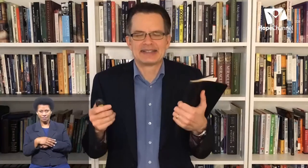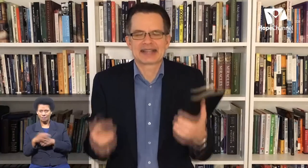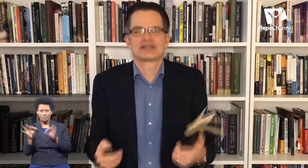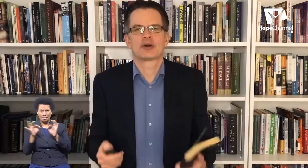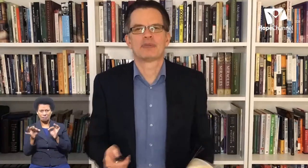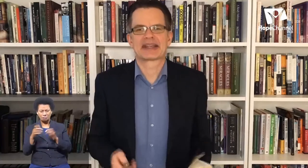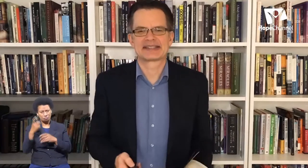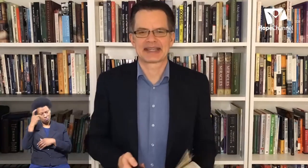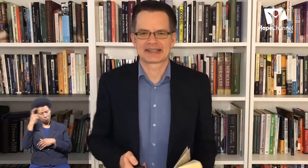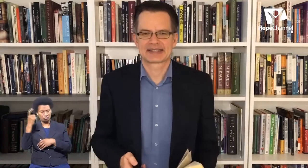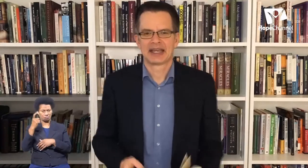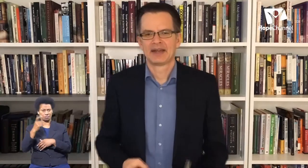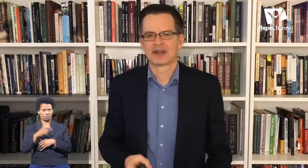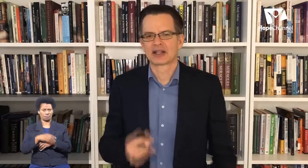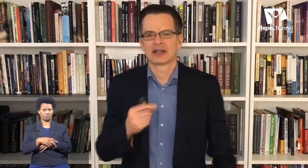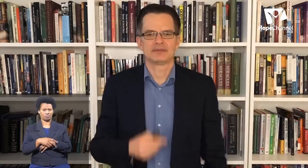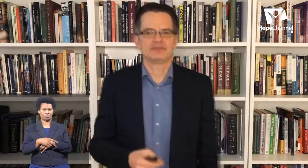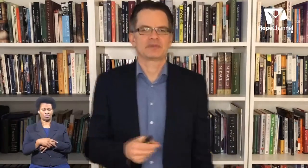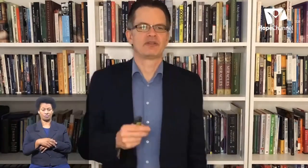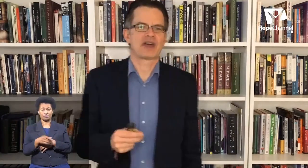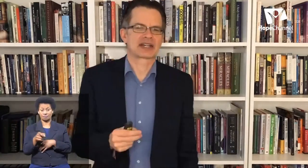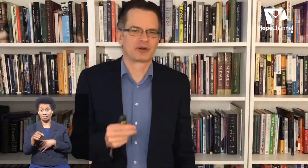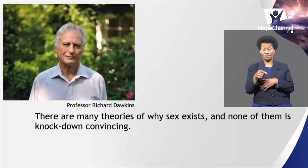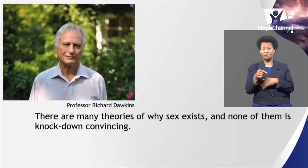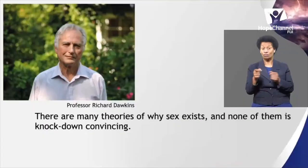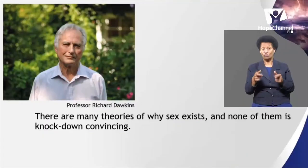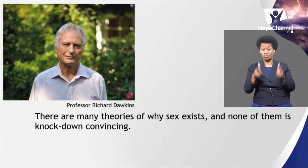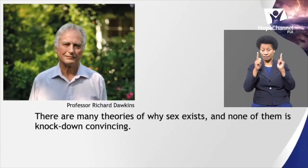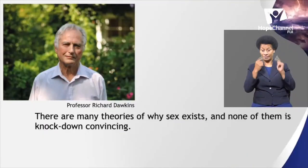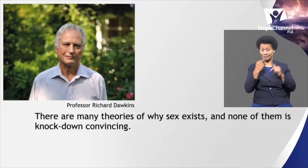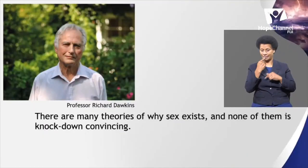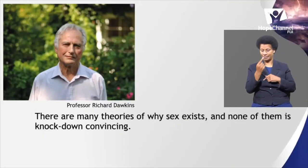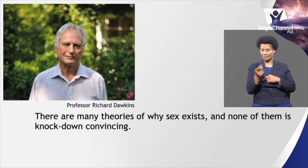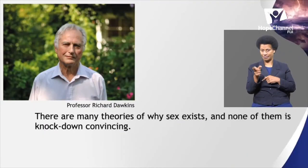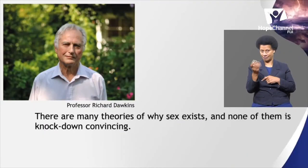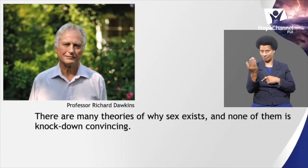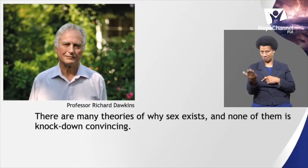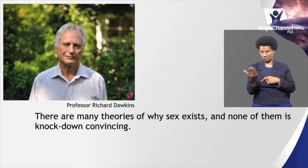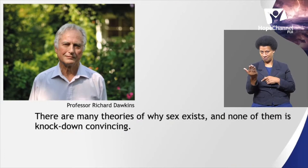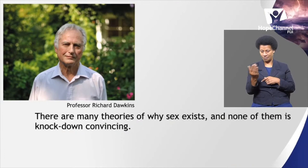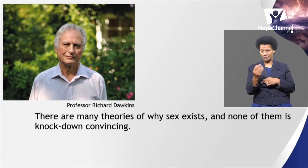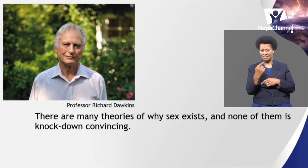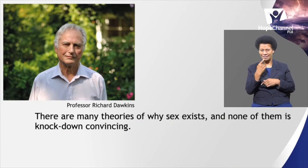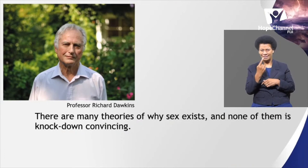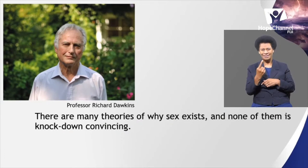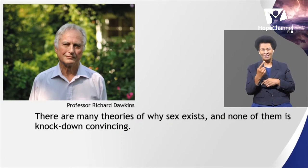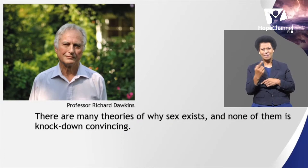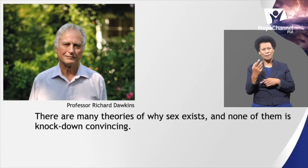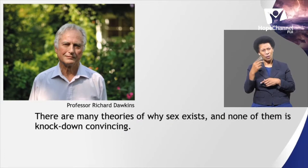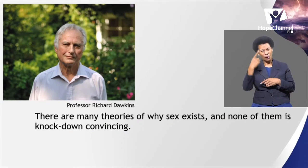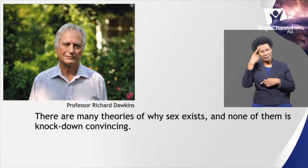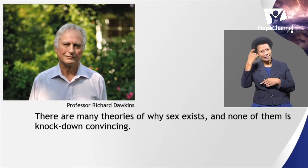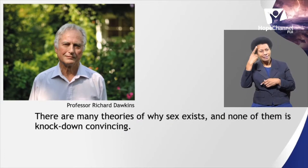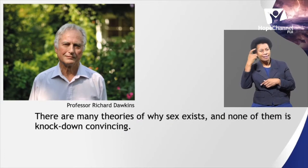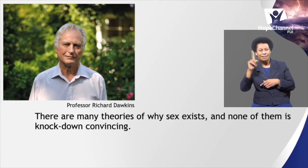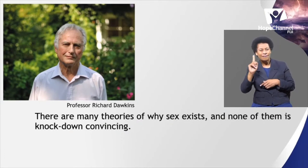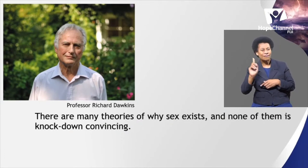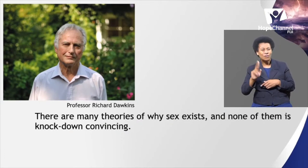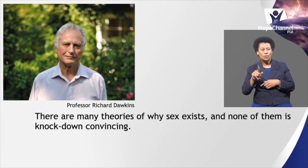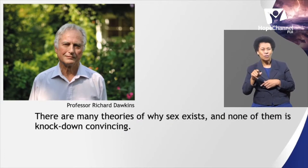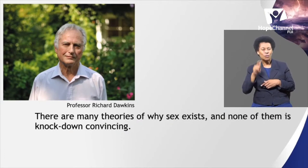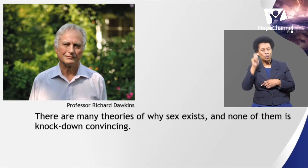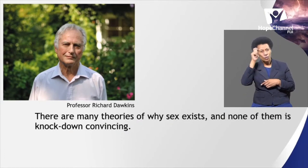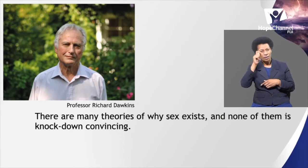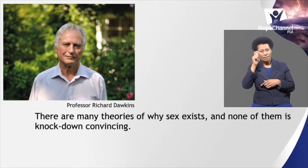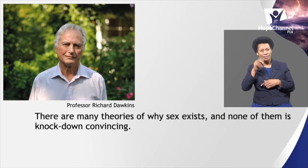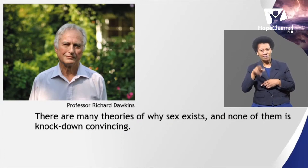It does not make sense. In fact, Professor Richard Dawkins says there are many theories of why sex exists, and none of